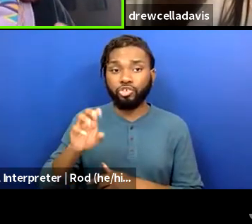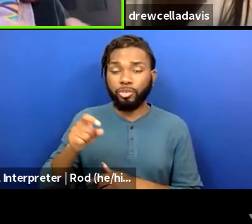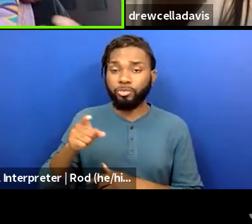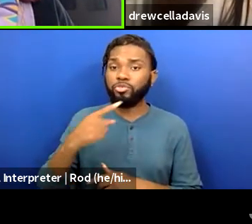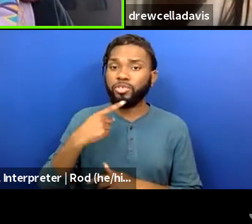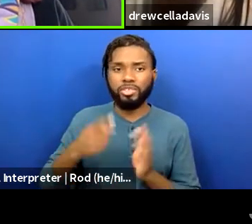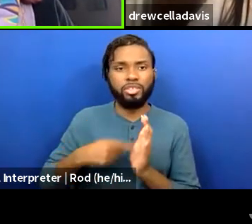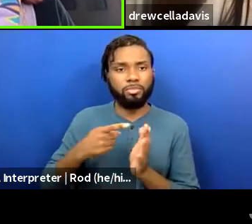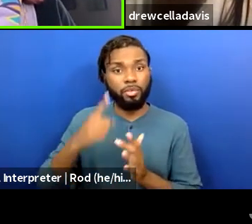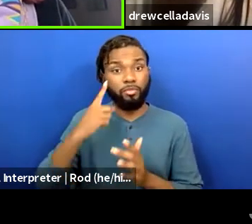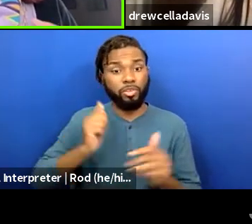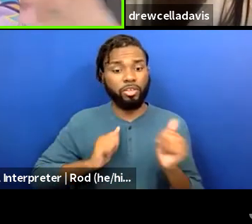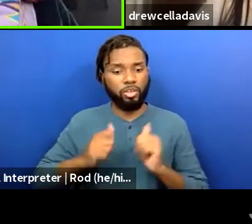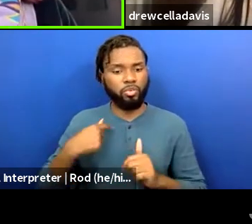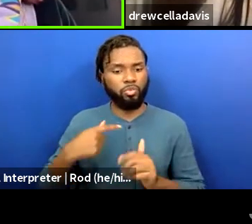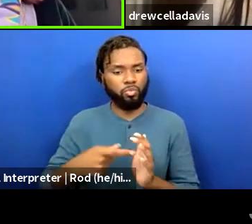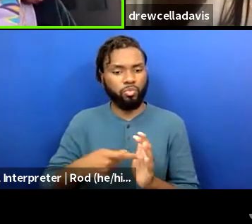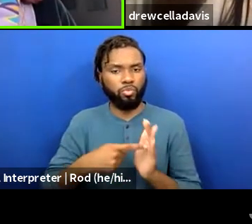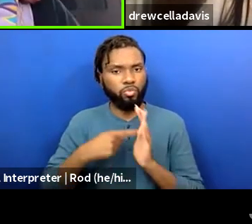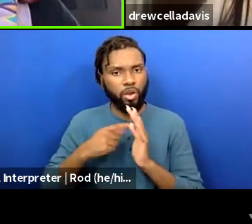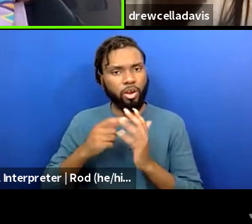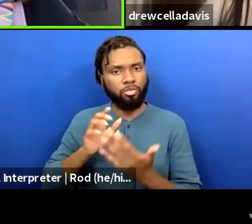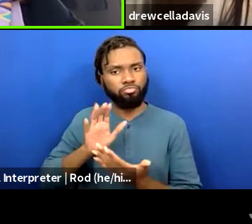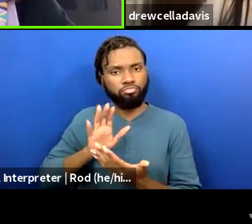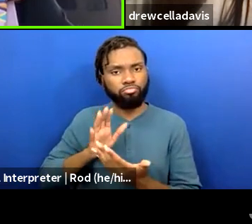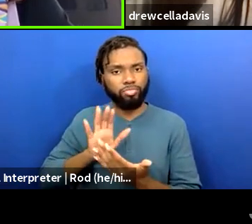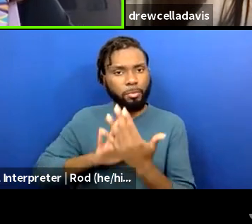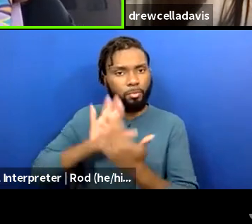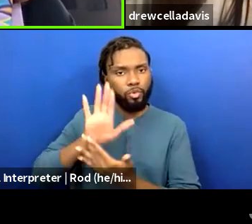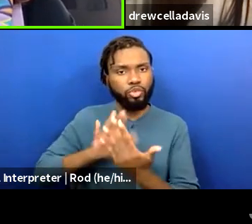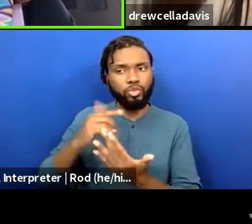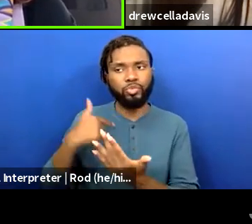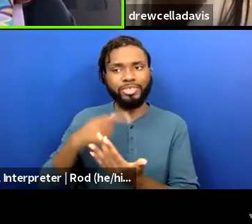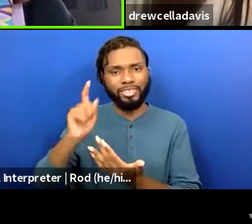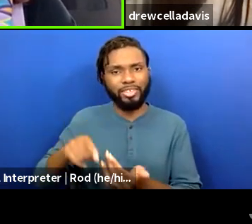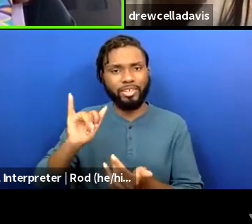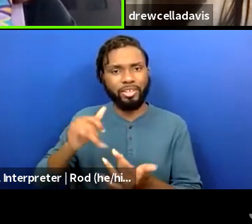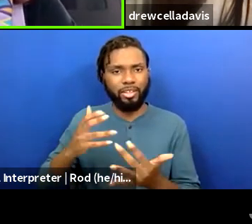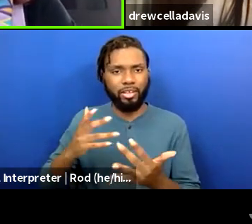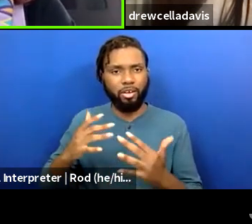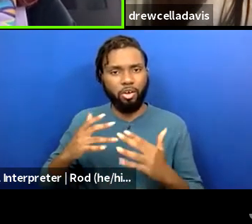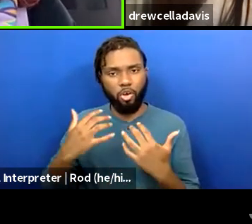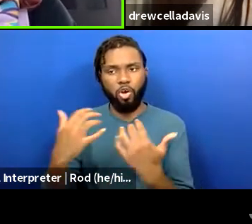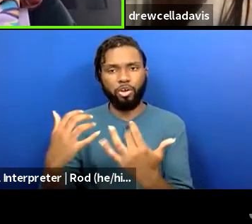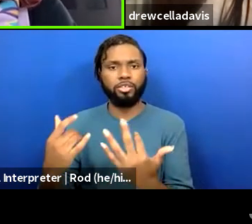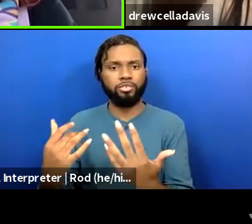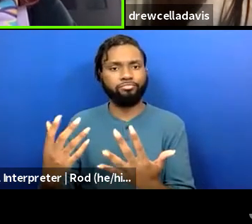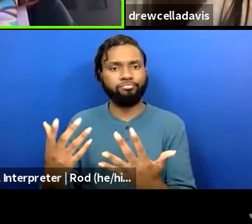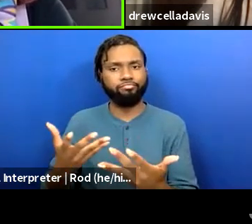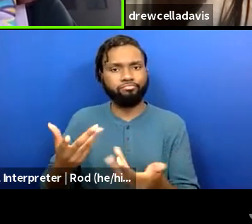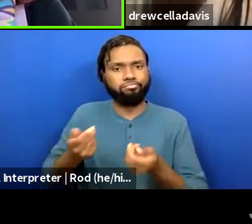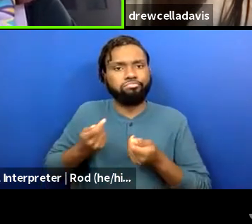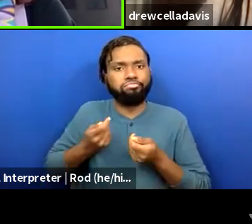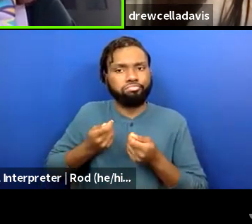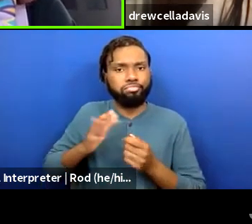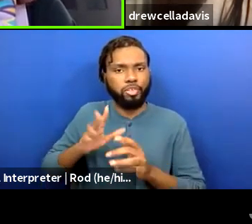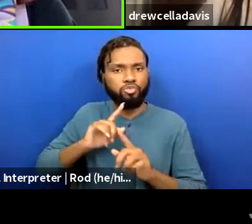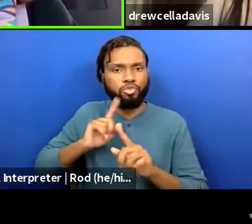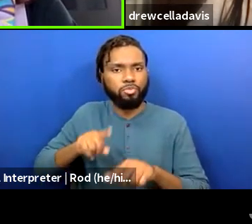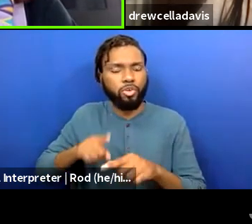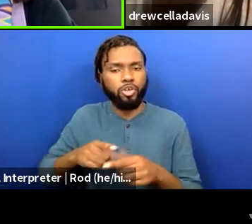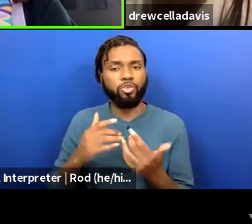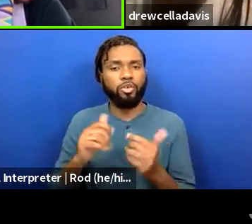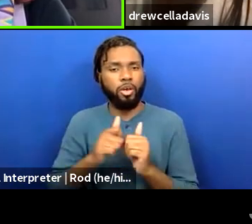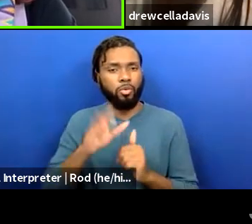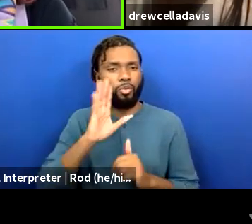We need that audience, you know, response. So how would you all describe, like, first the intersections of